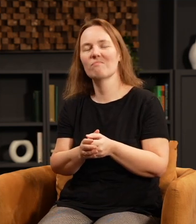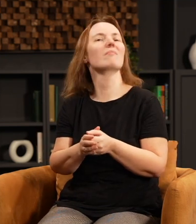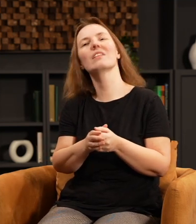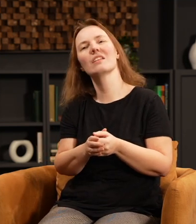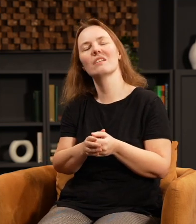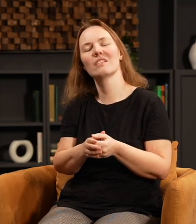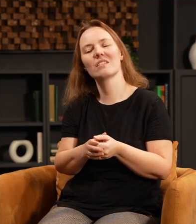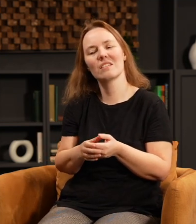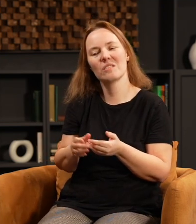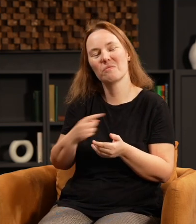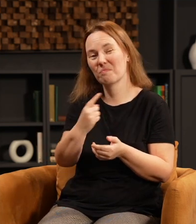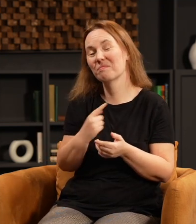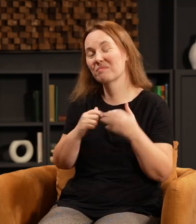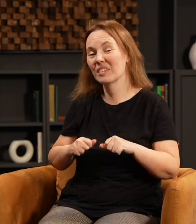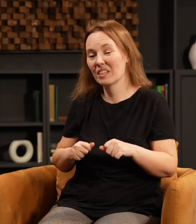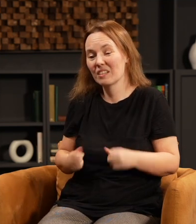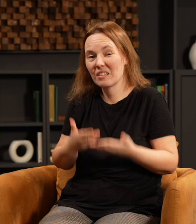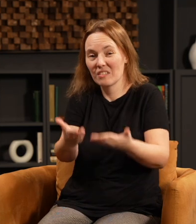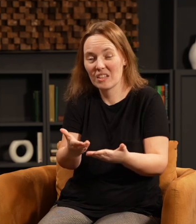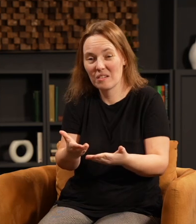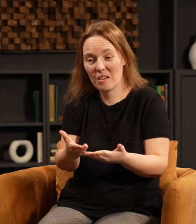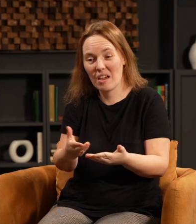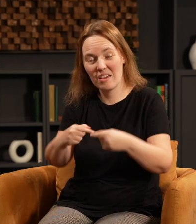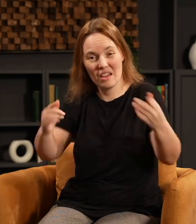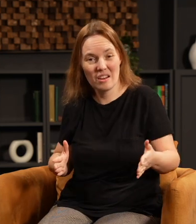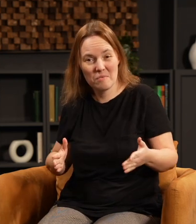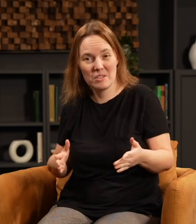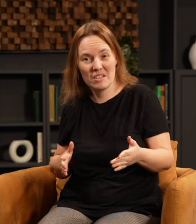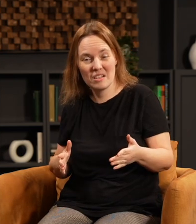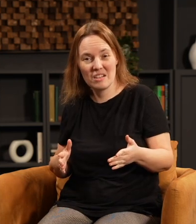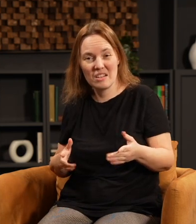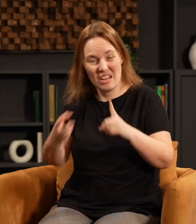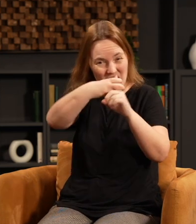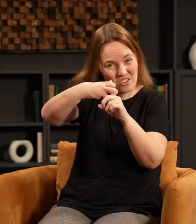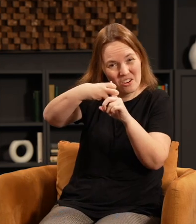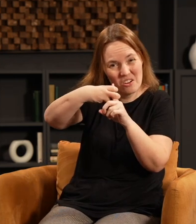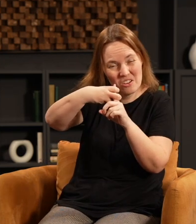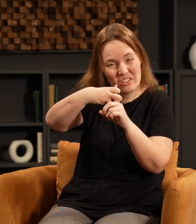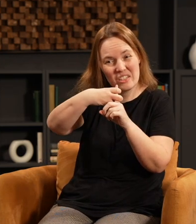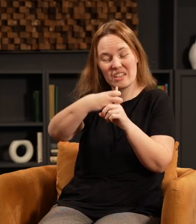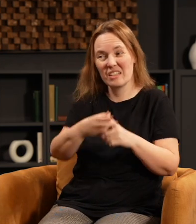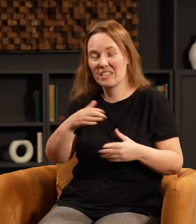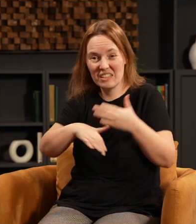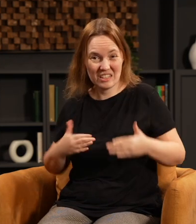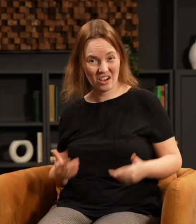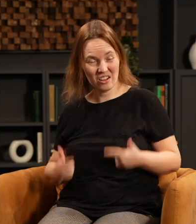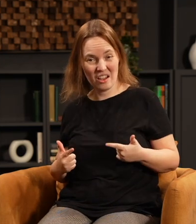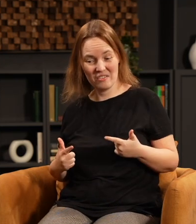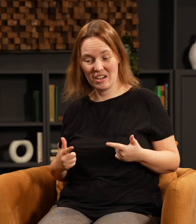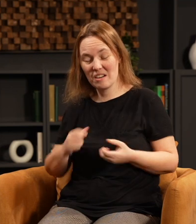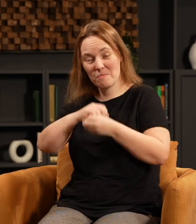sharing in the last couple of weeks, we can give the enemy a foothold in our life, and if not dealt with, that foothold, that little fish hook, actually becomes